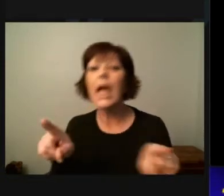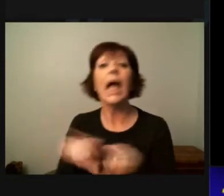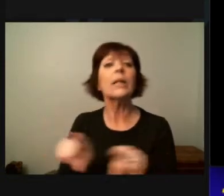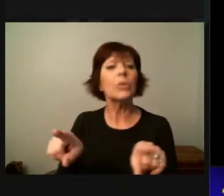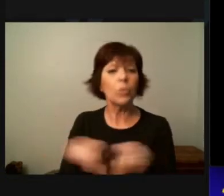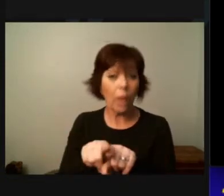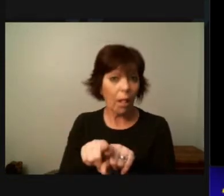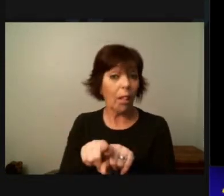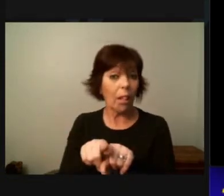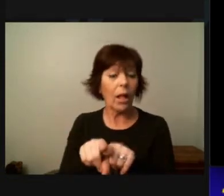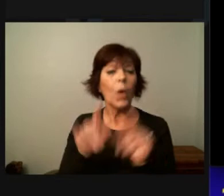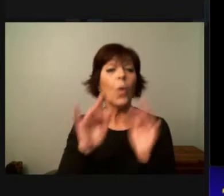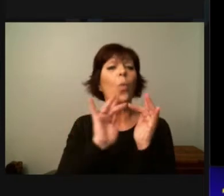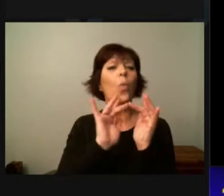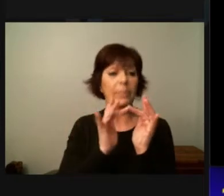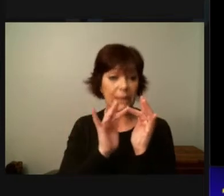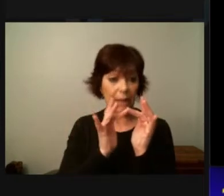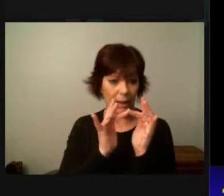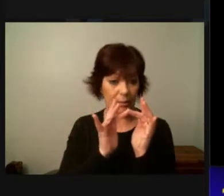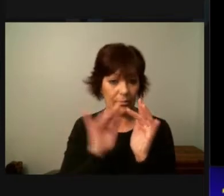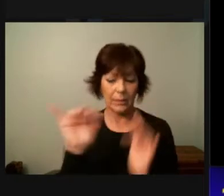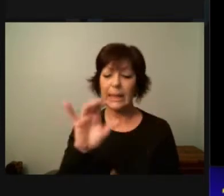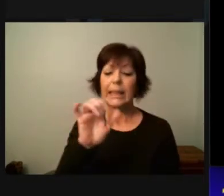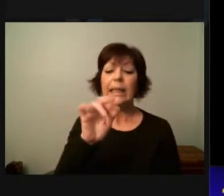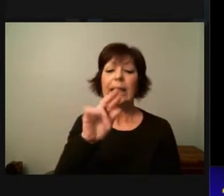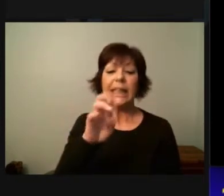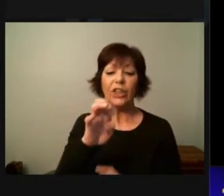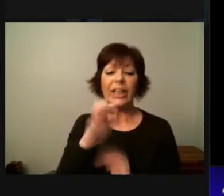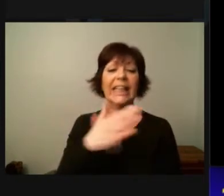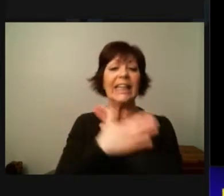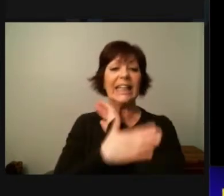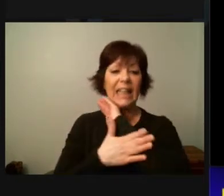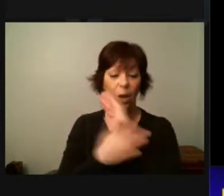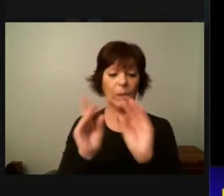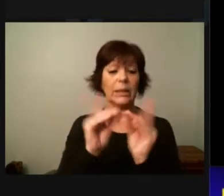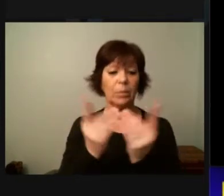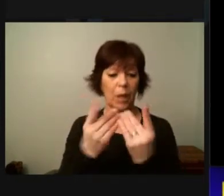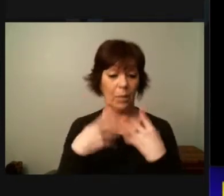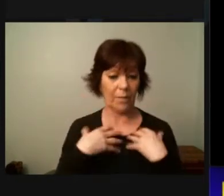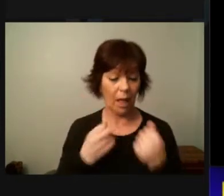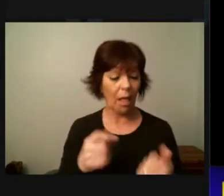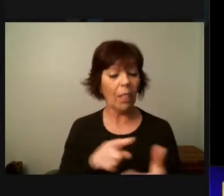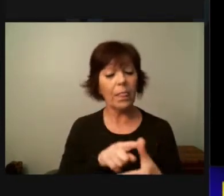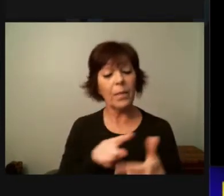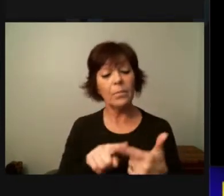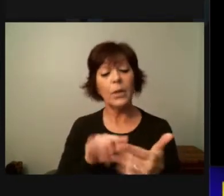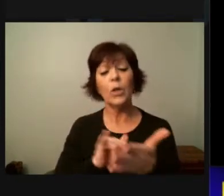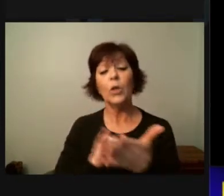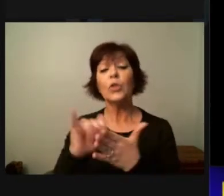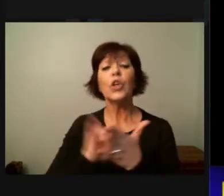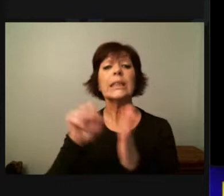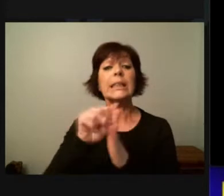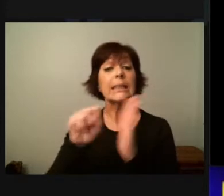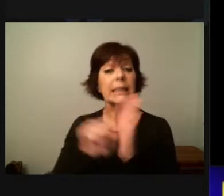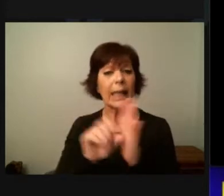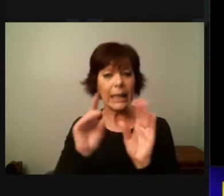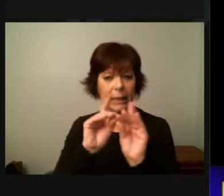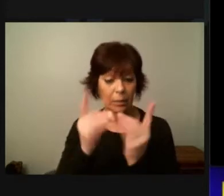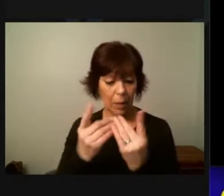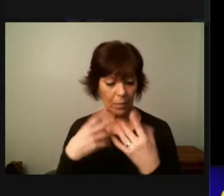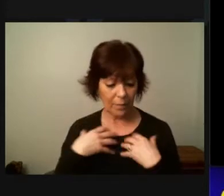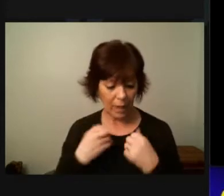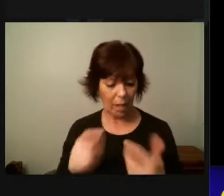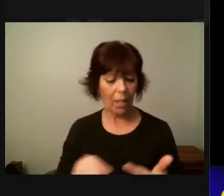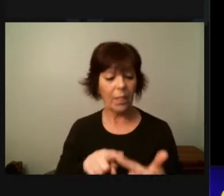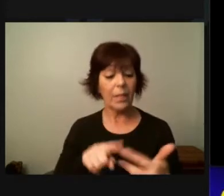as websites such as the Erie County Department of Health, the New York State Department of Health, the Erie County